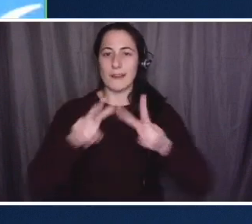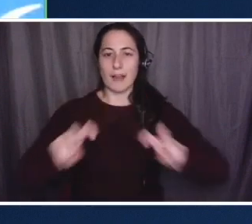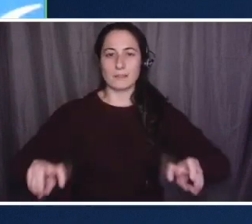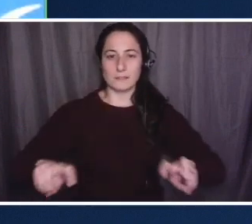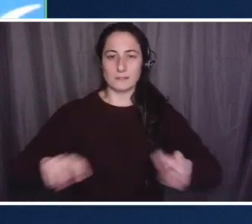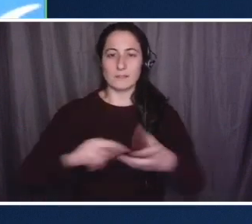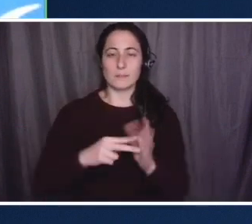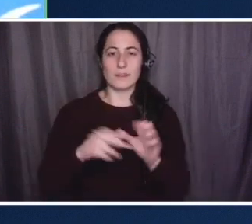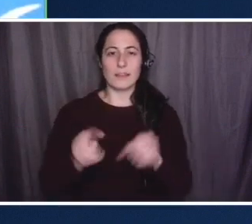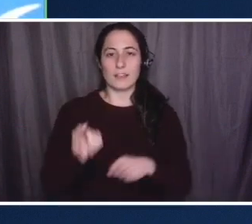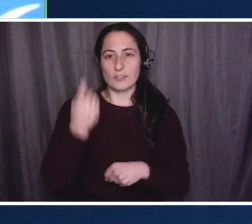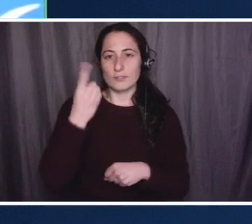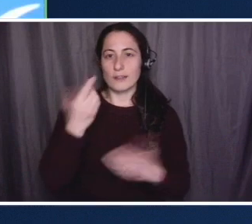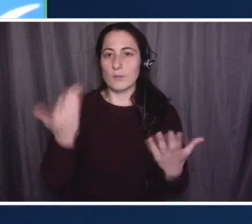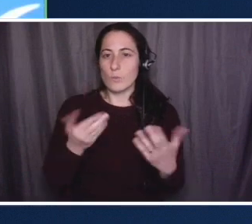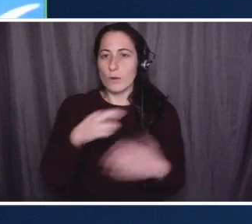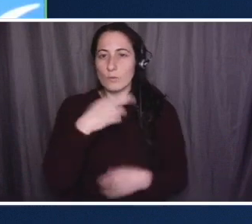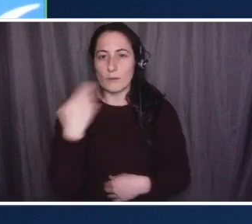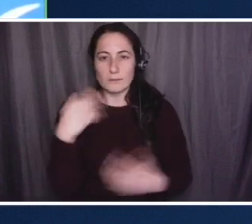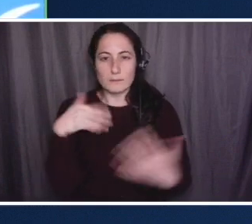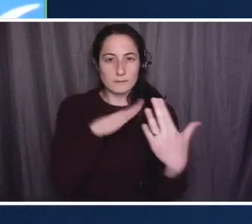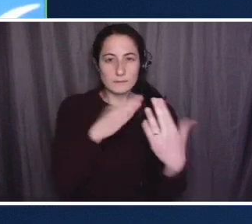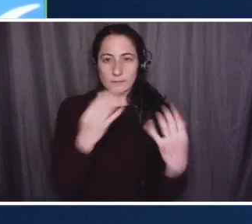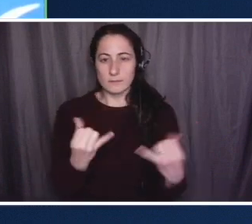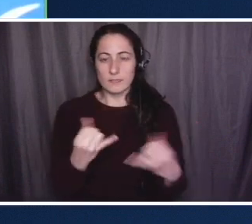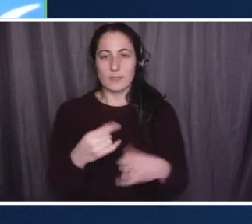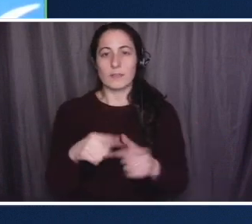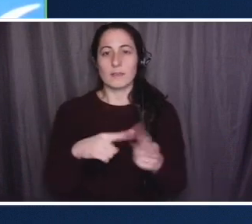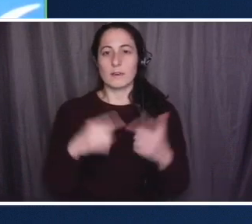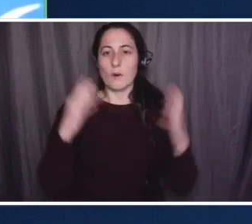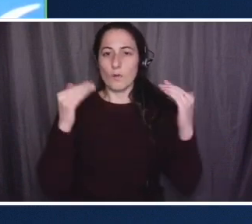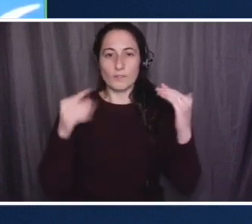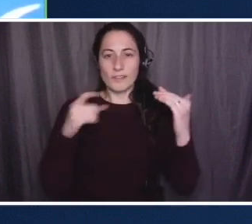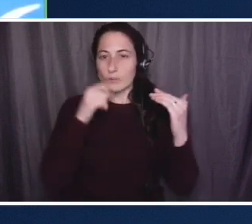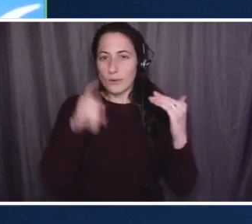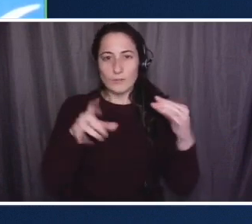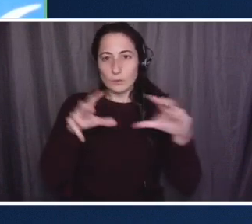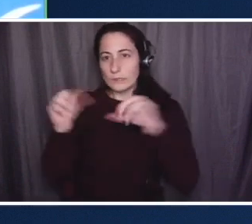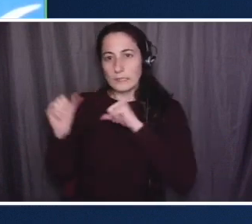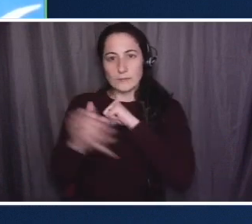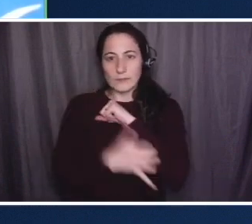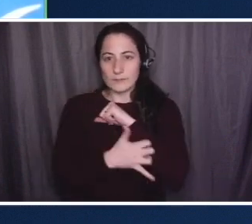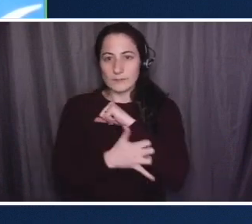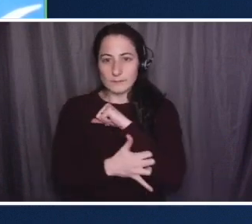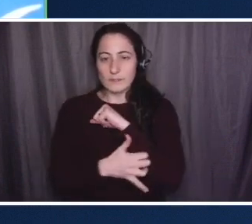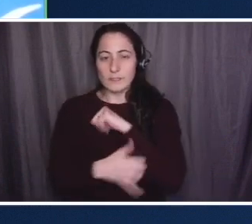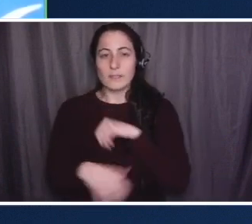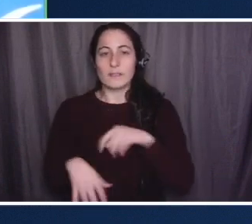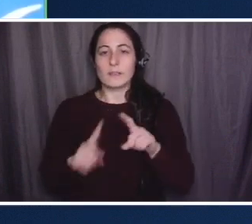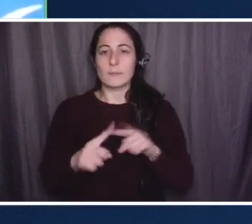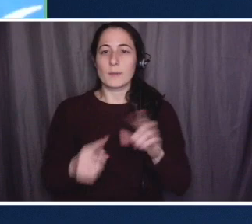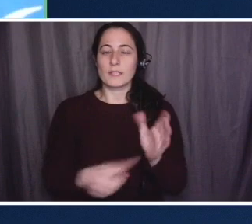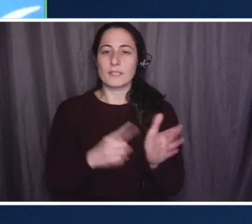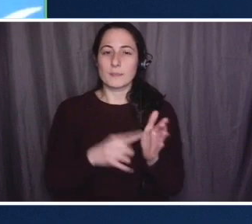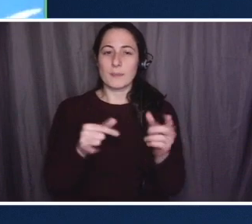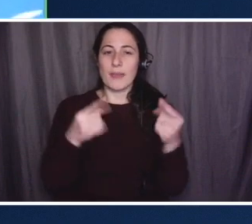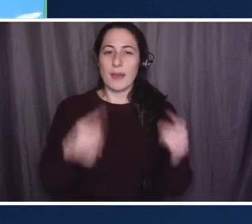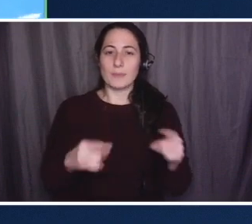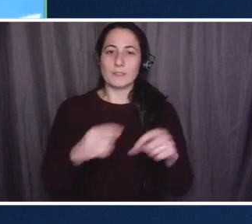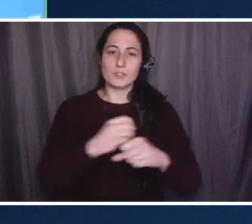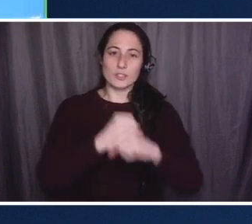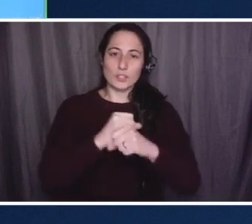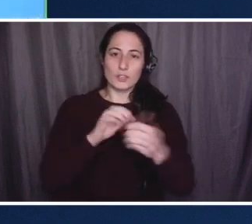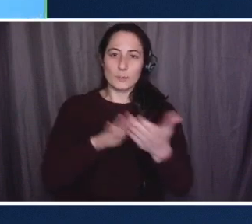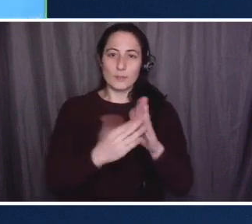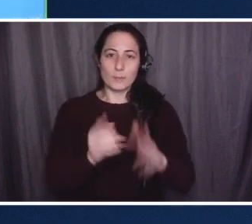are facing. And hopefully they don't have to get out of the country, but sometimes the security becomes a real issue and you